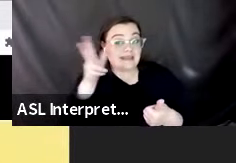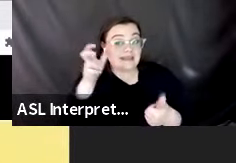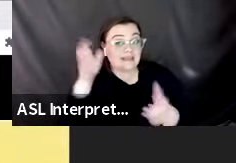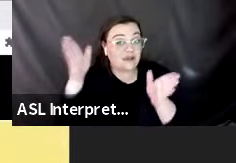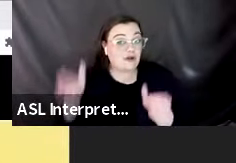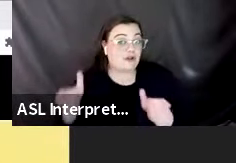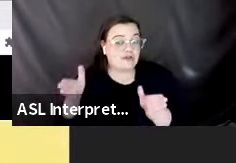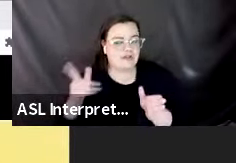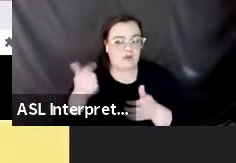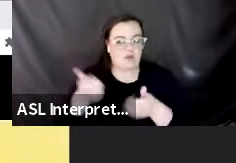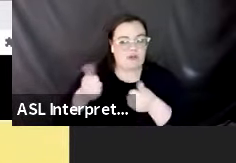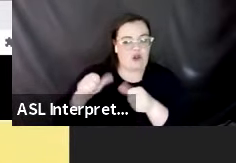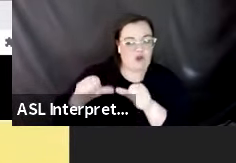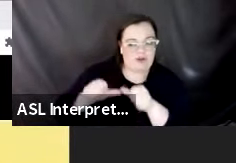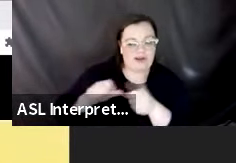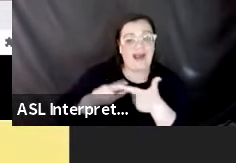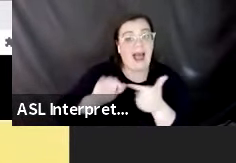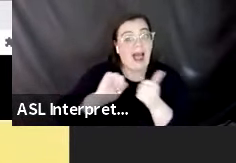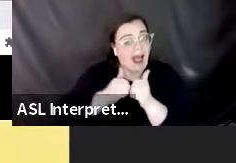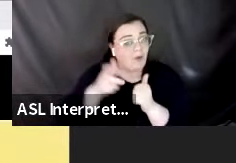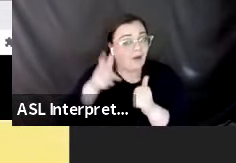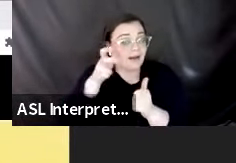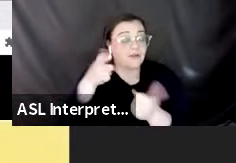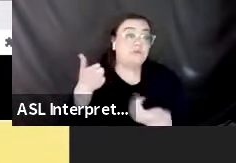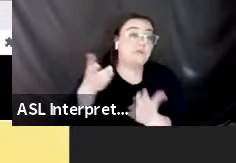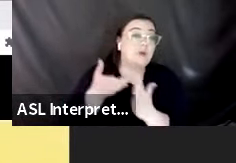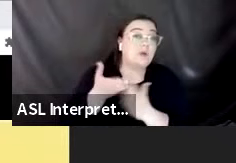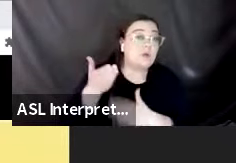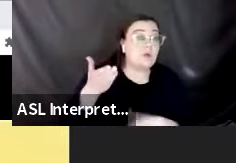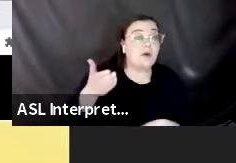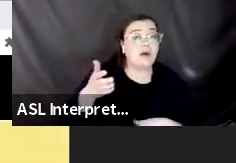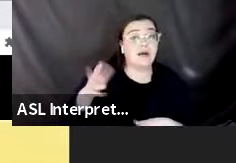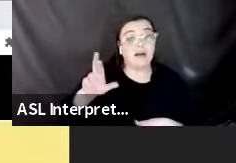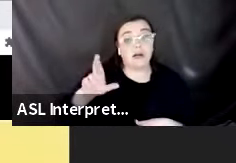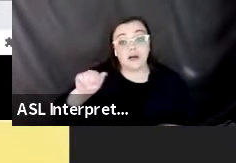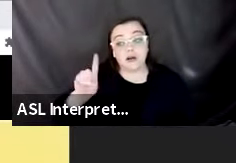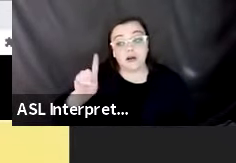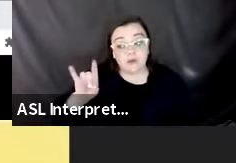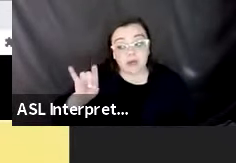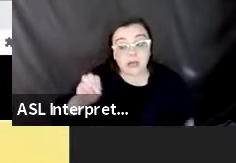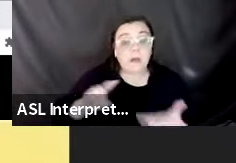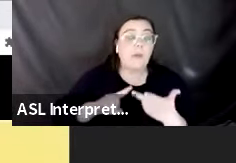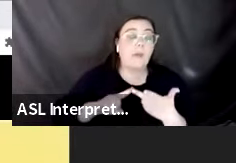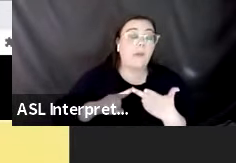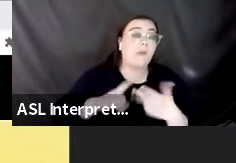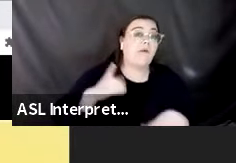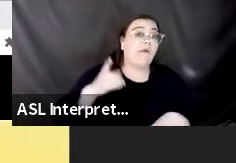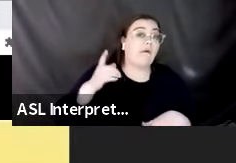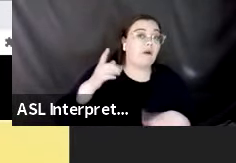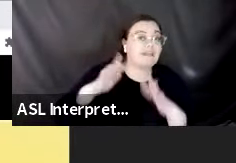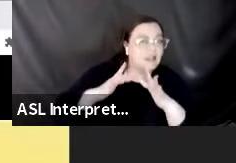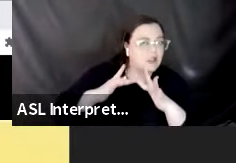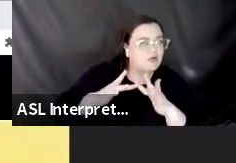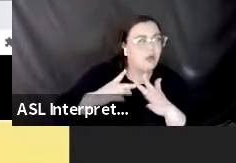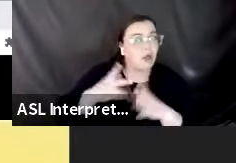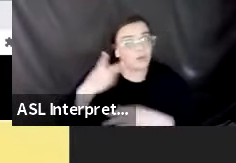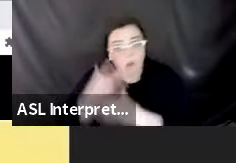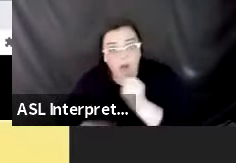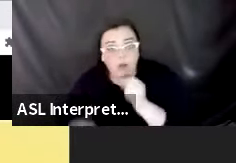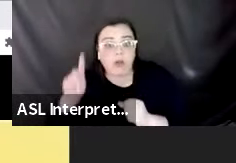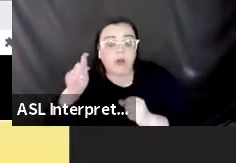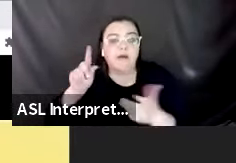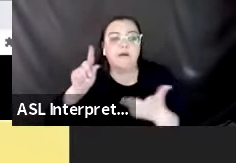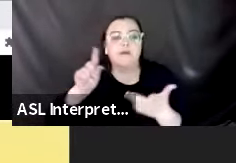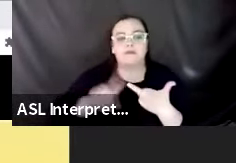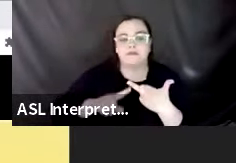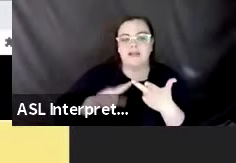location. How are they listening? Are they listening on terrestrial or digital or both? And how long does the advertiser want to